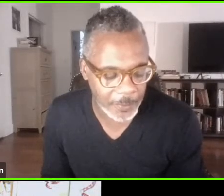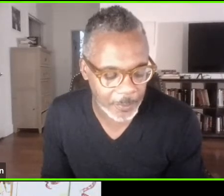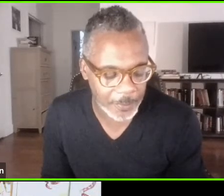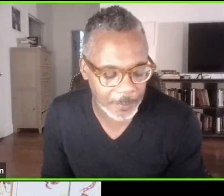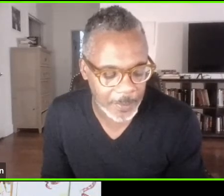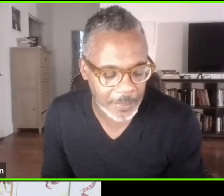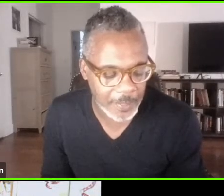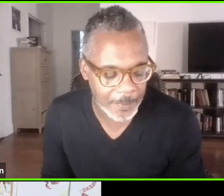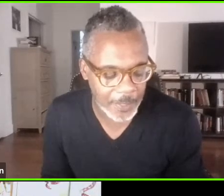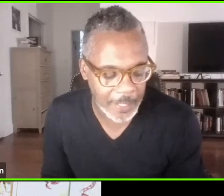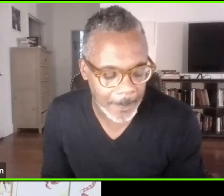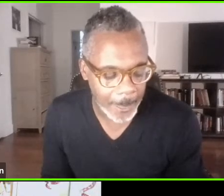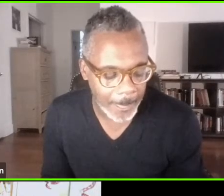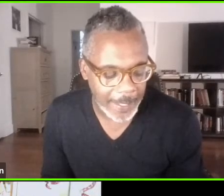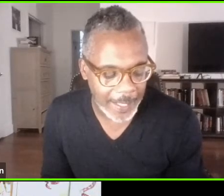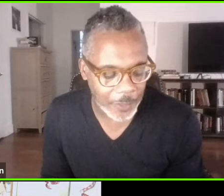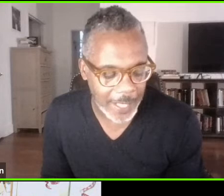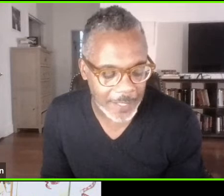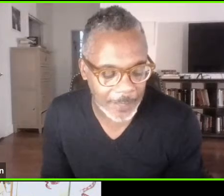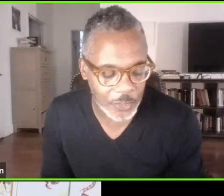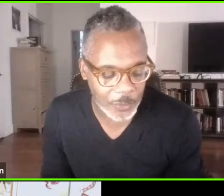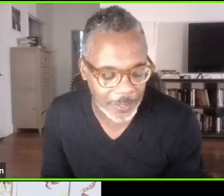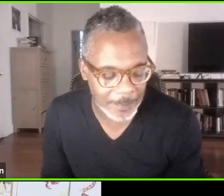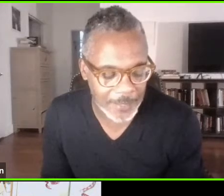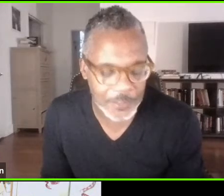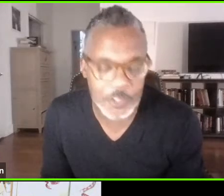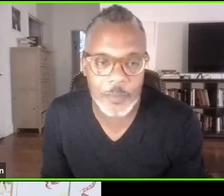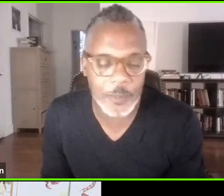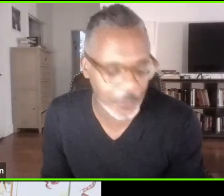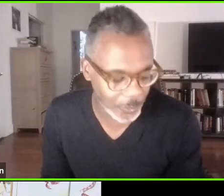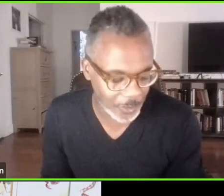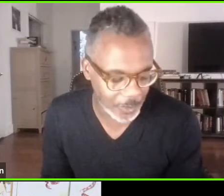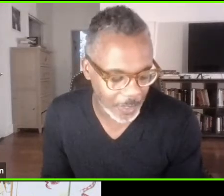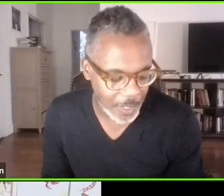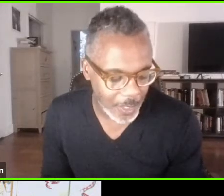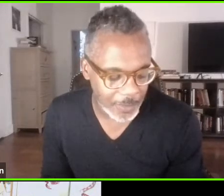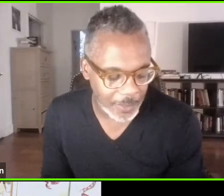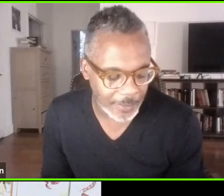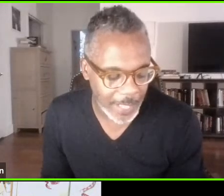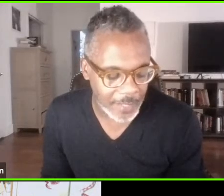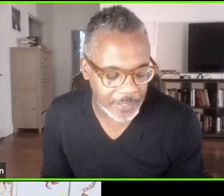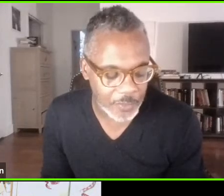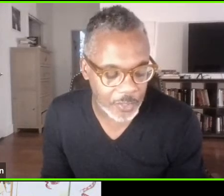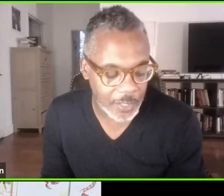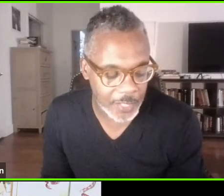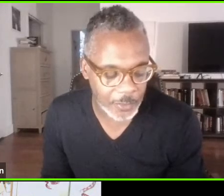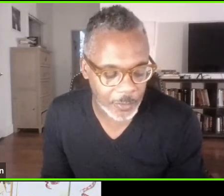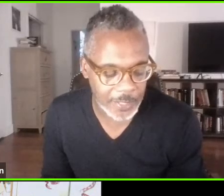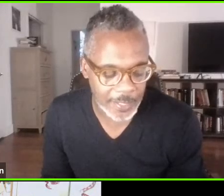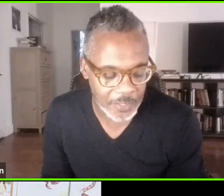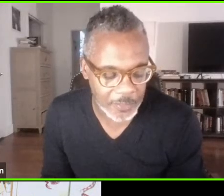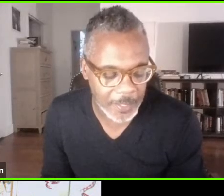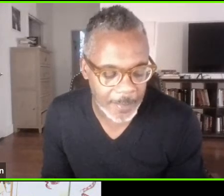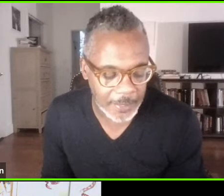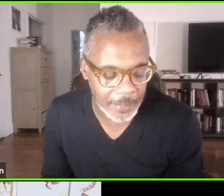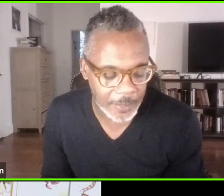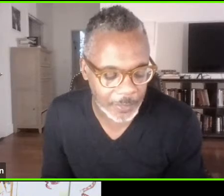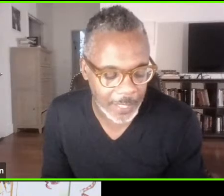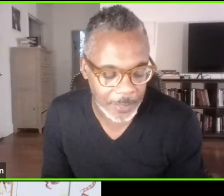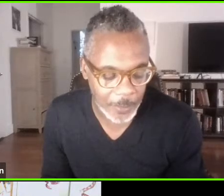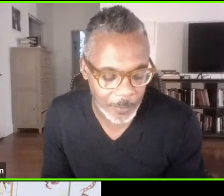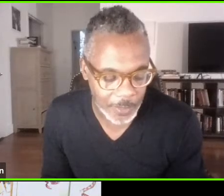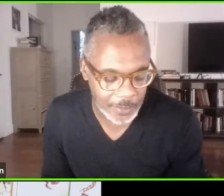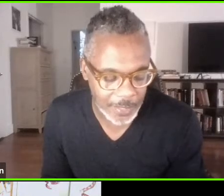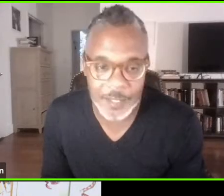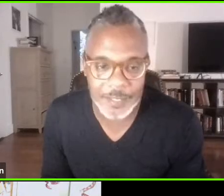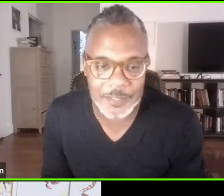Fellow at the Brooklyn Public Library. And her animated short, A Message from the Future, with Alexandria Ocasio-Cortez, has been nominated for an